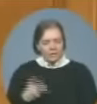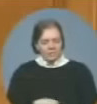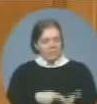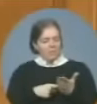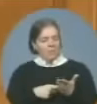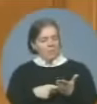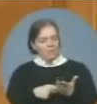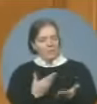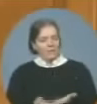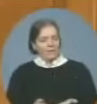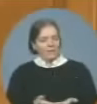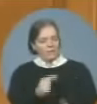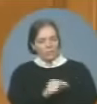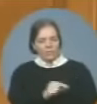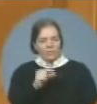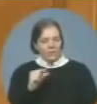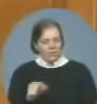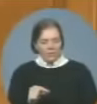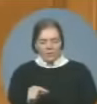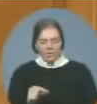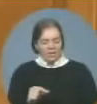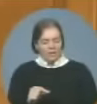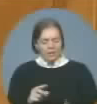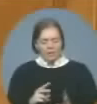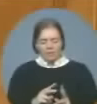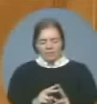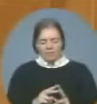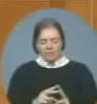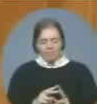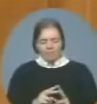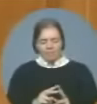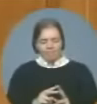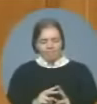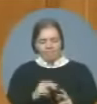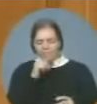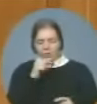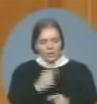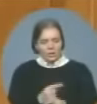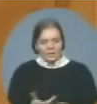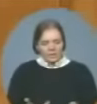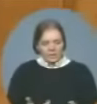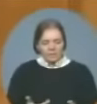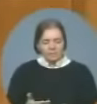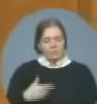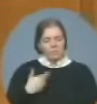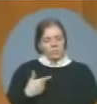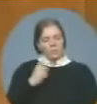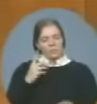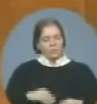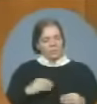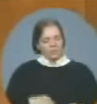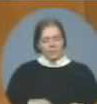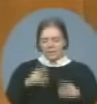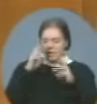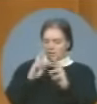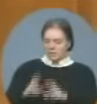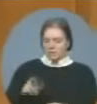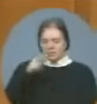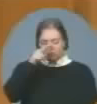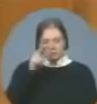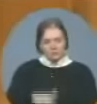power. My question is for the Prime Minister. Why does he show such little respect for the people of British Columbia? Why did he not stop